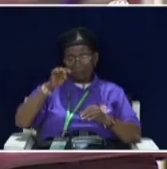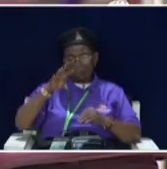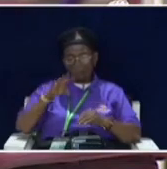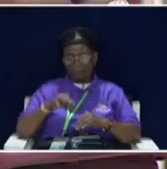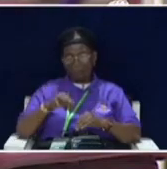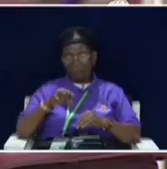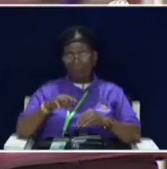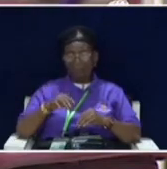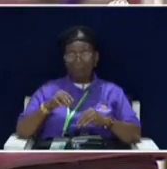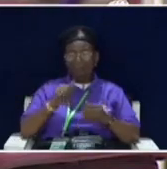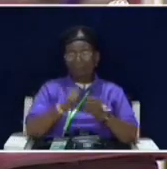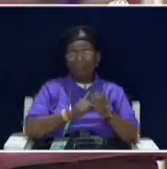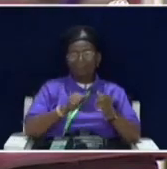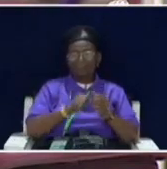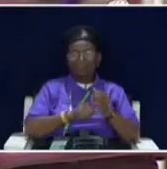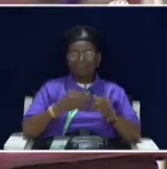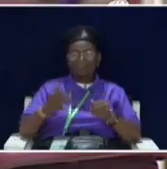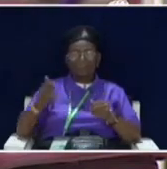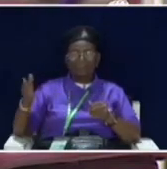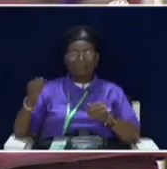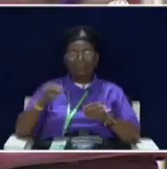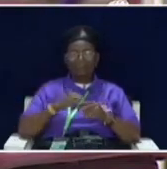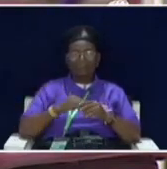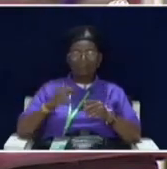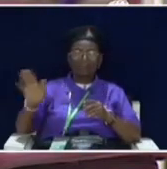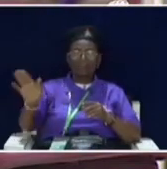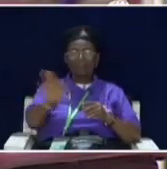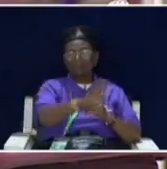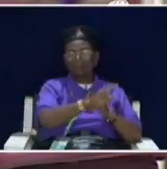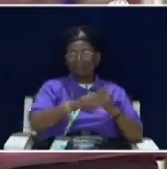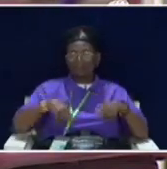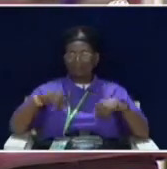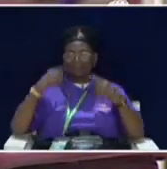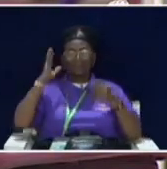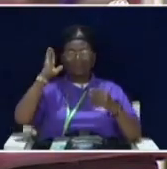everything in your life will just keep on getting better. That's my